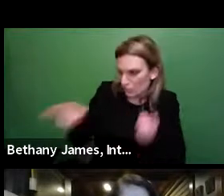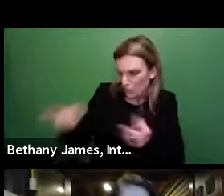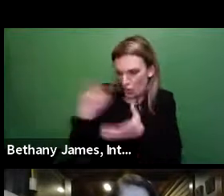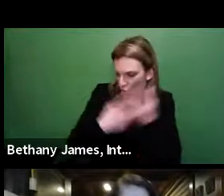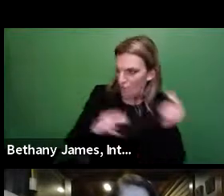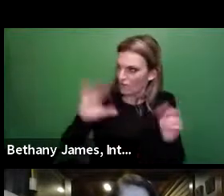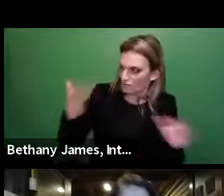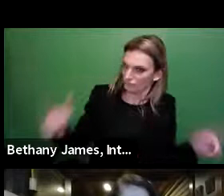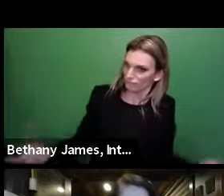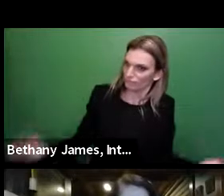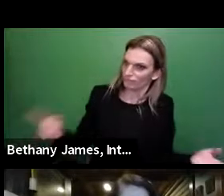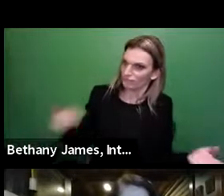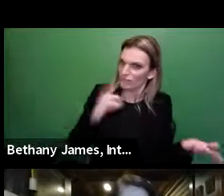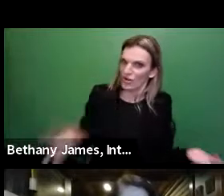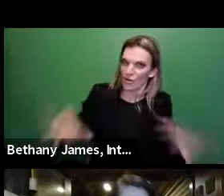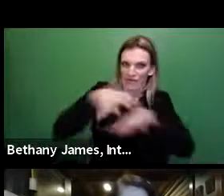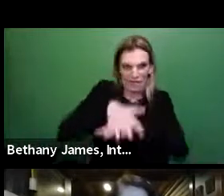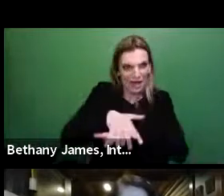from the Michigan Women's